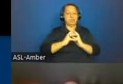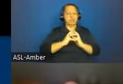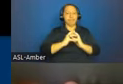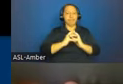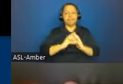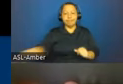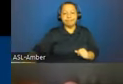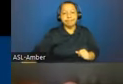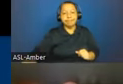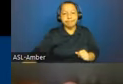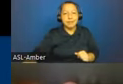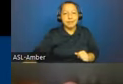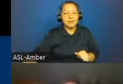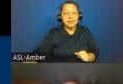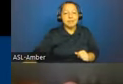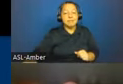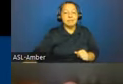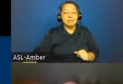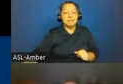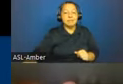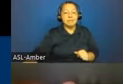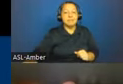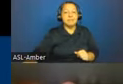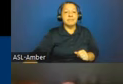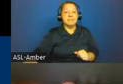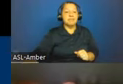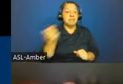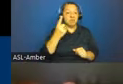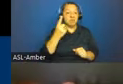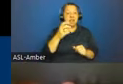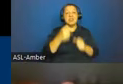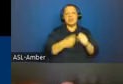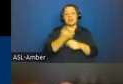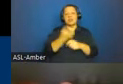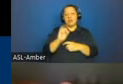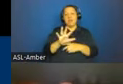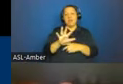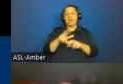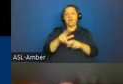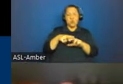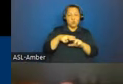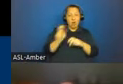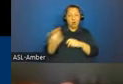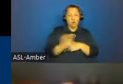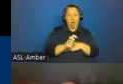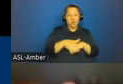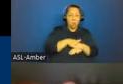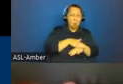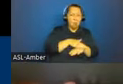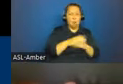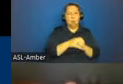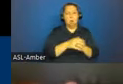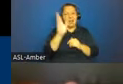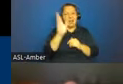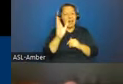In 1905, travel by train to slow, lectures were illustrated by slide lantern, and some of our